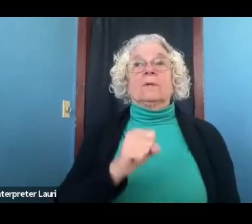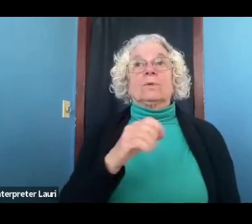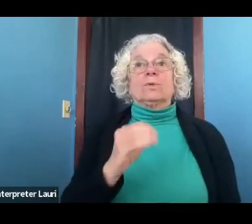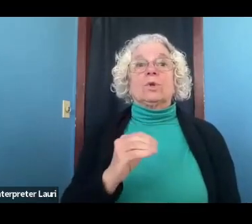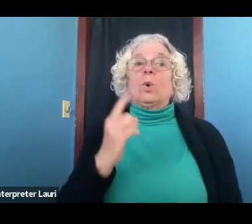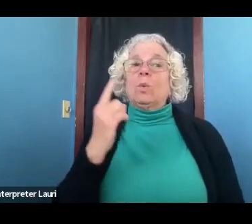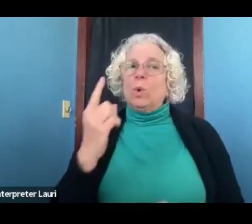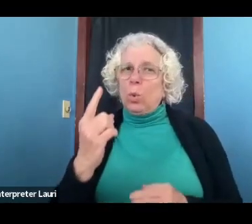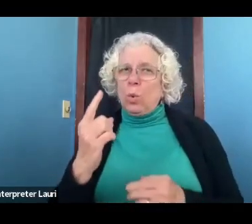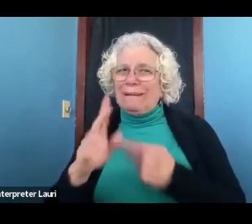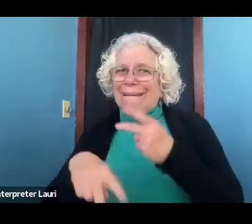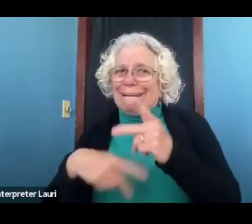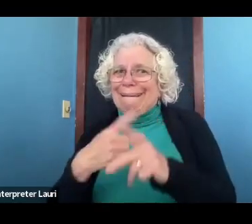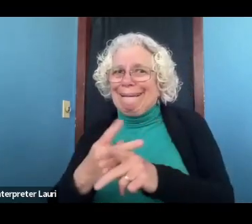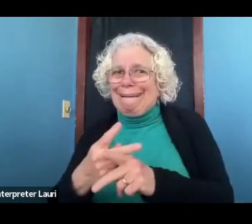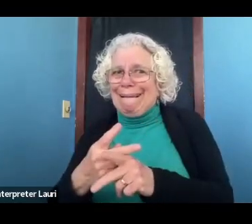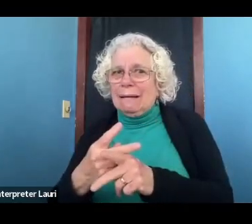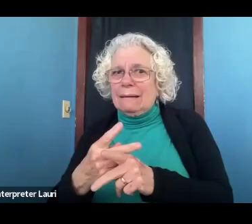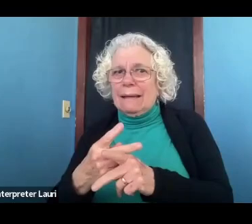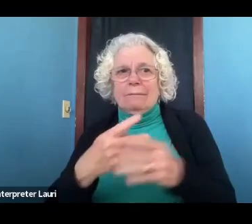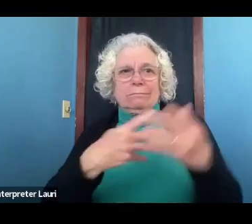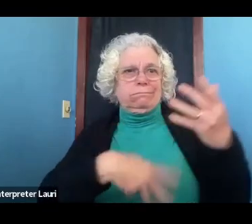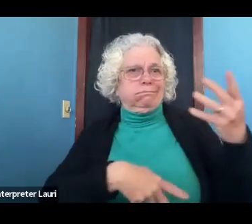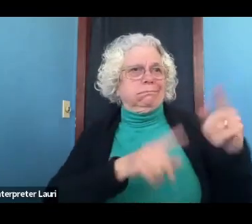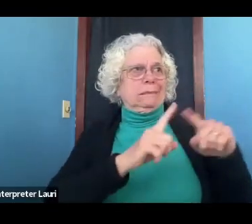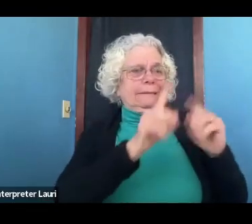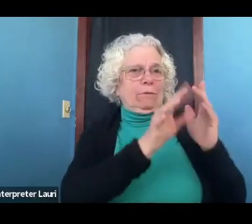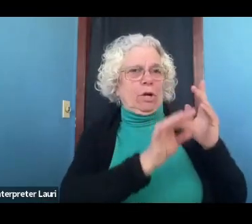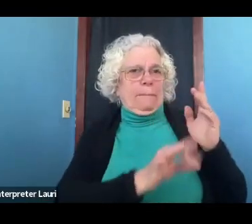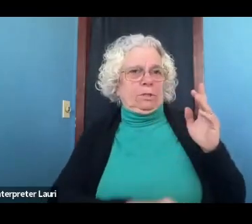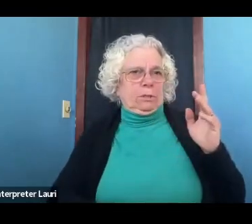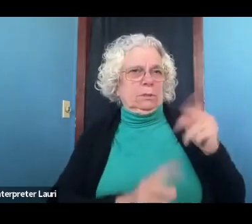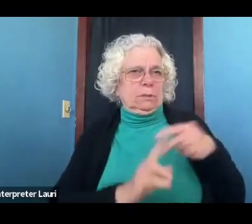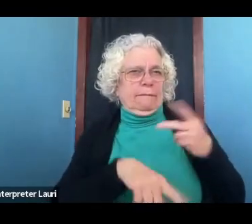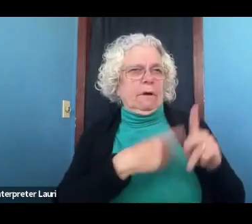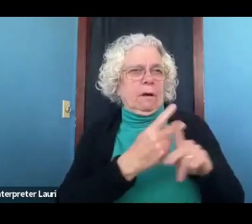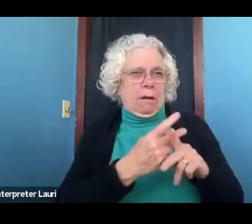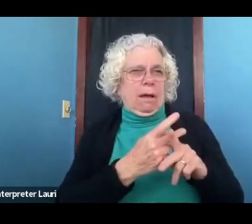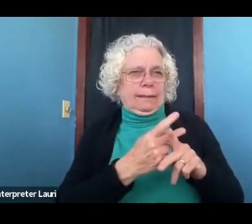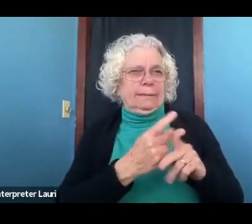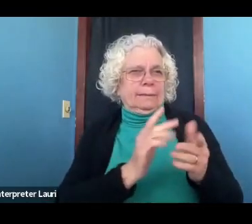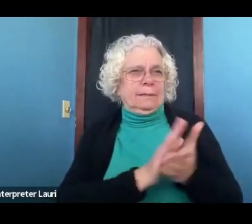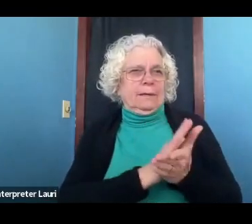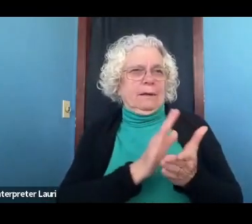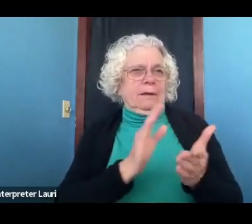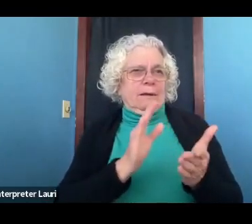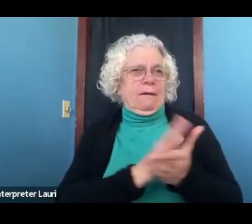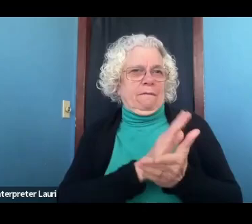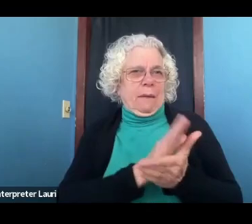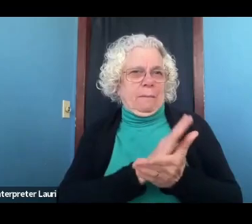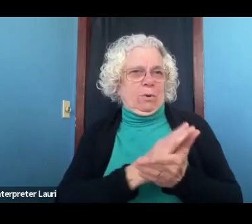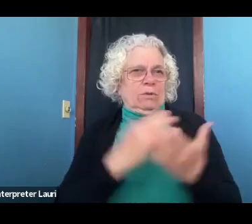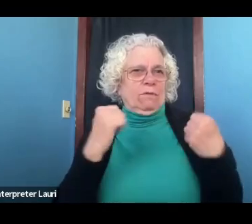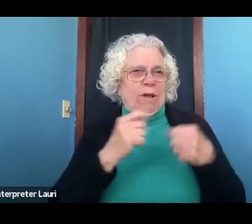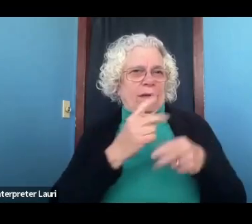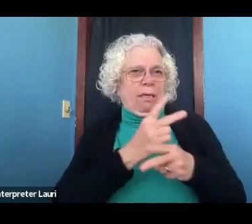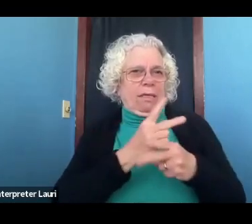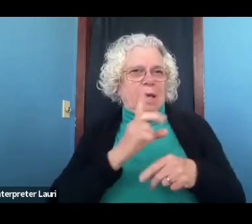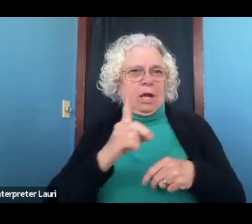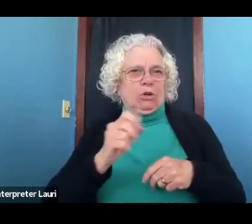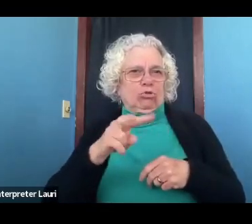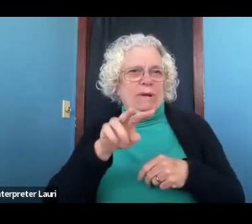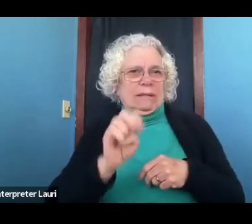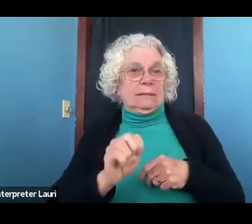one version of the healthcare directive, but there are many other versions. Bottom line is, if the document has